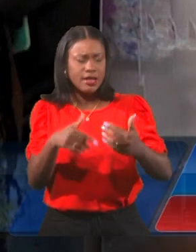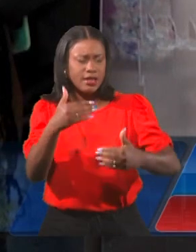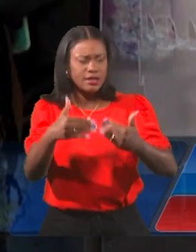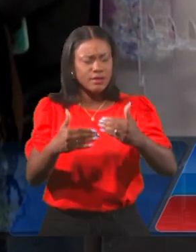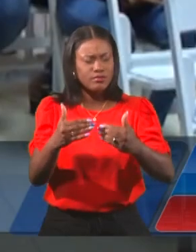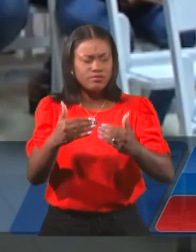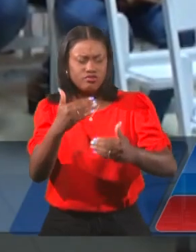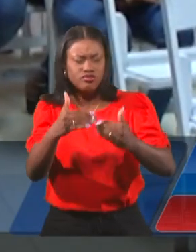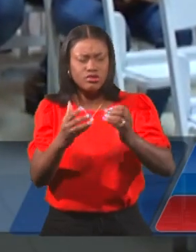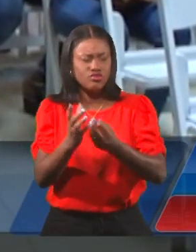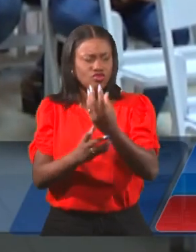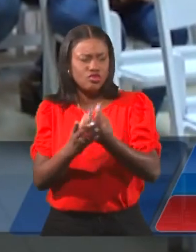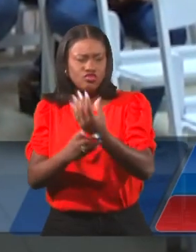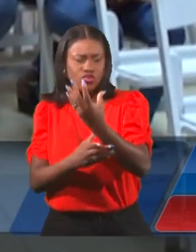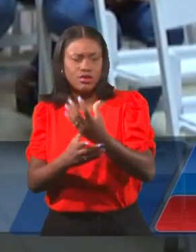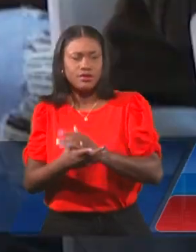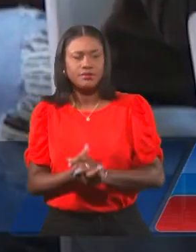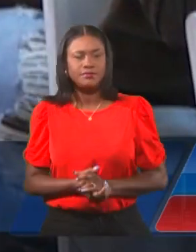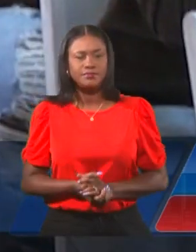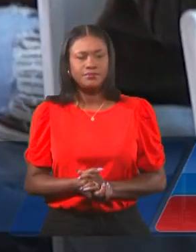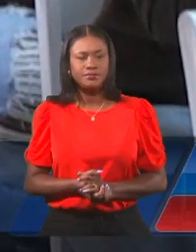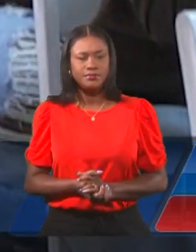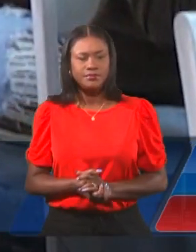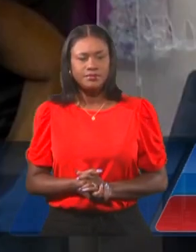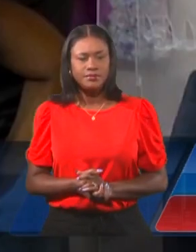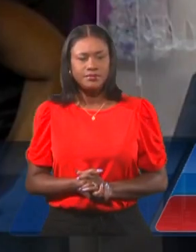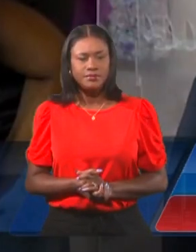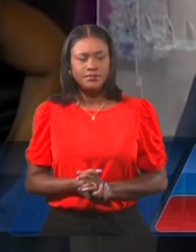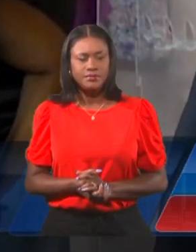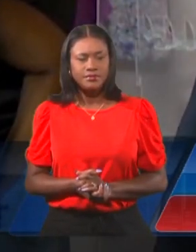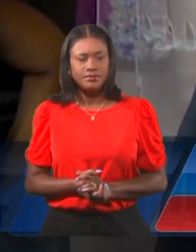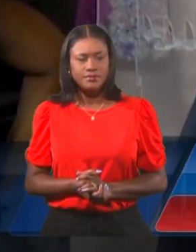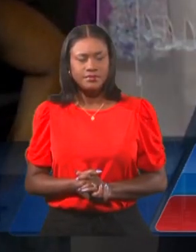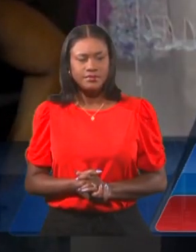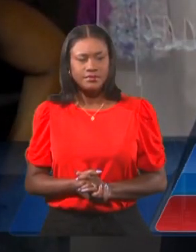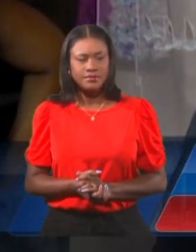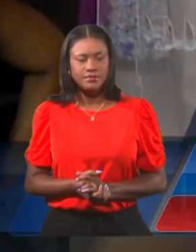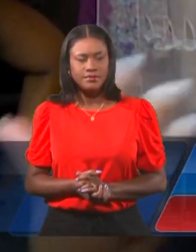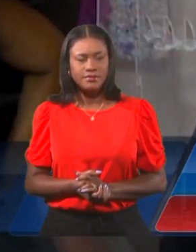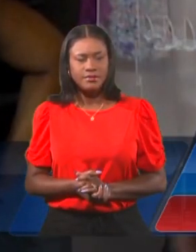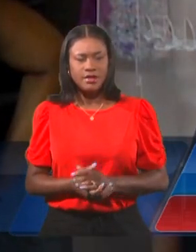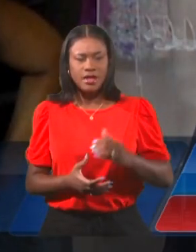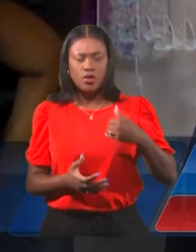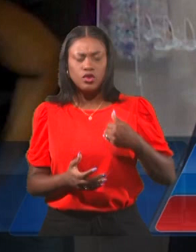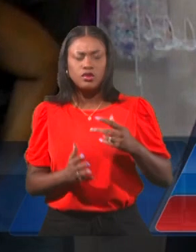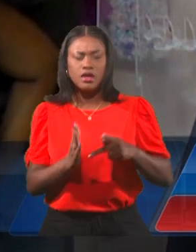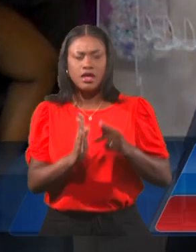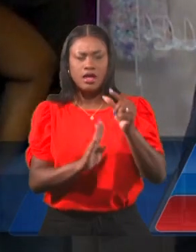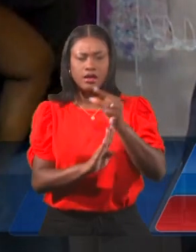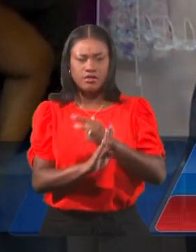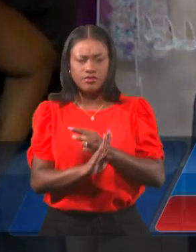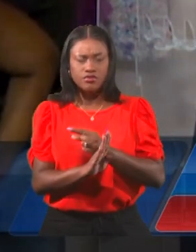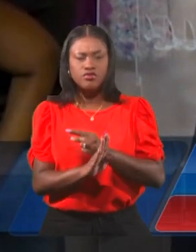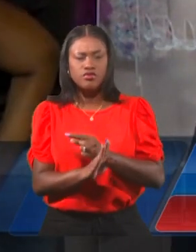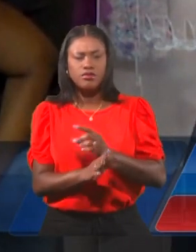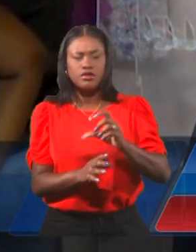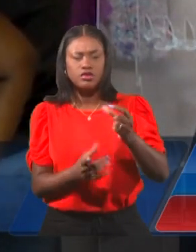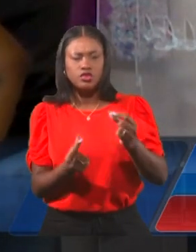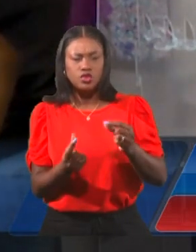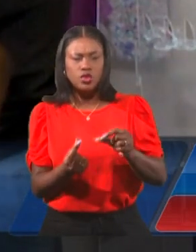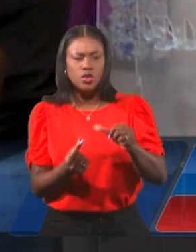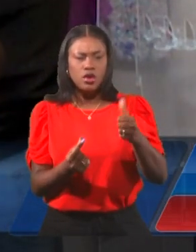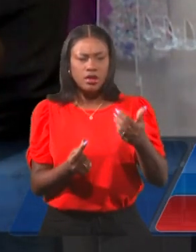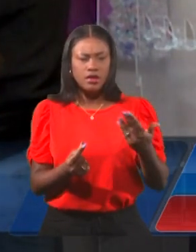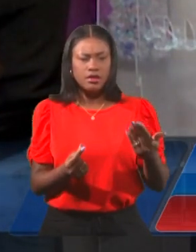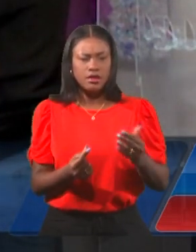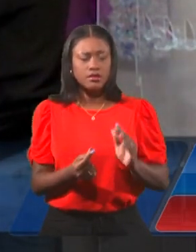there, cycle after cycle. The plan is to also offer an advanced program allowing the participants to engage in an accredited course. Take on their world.